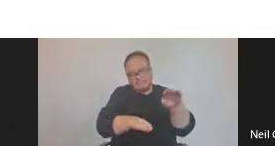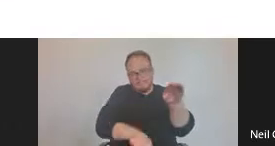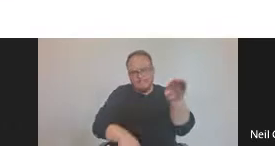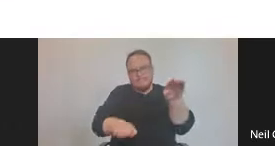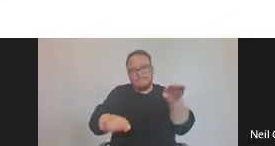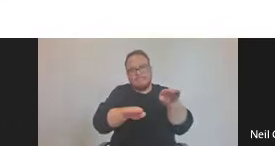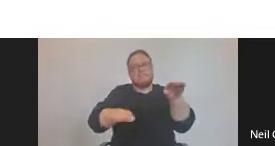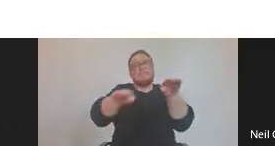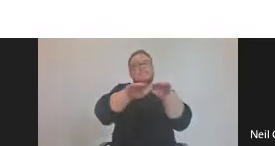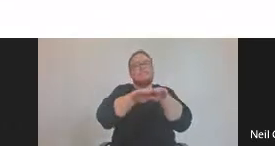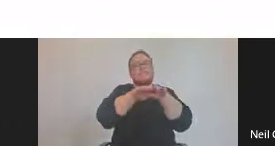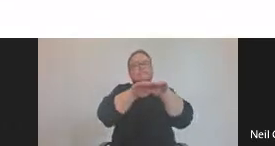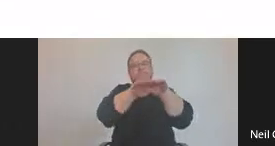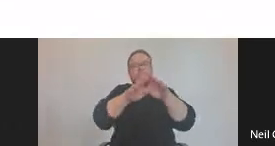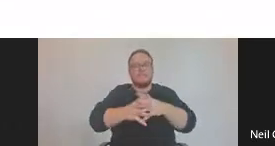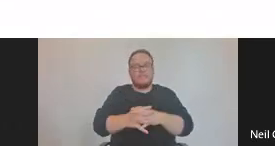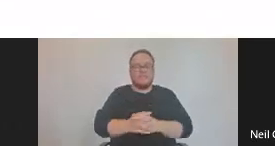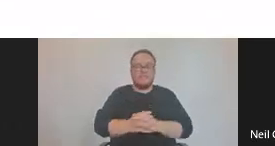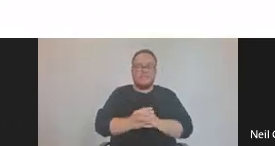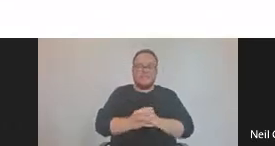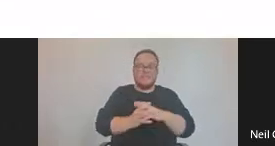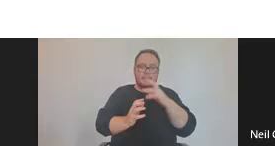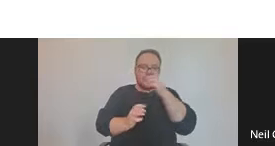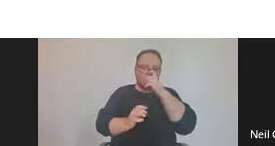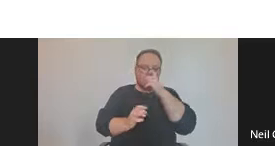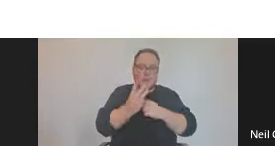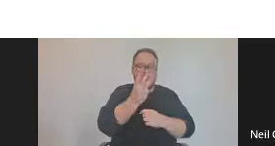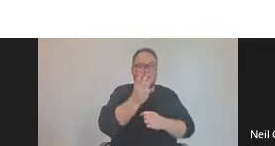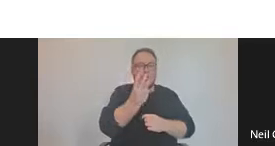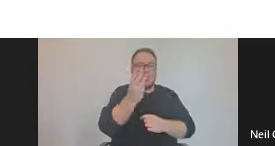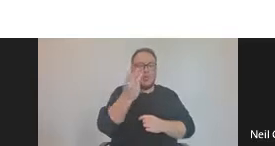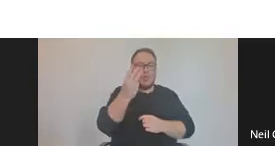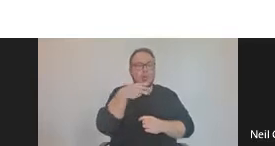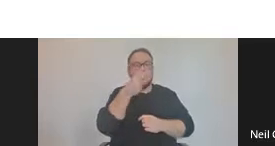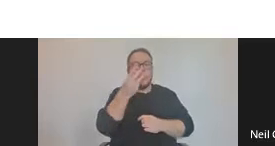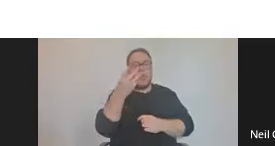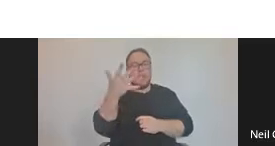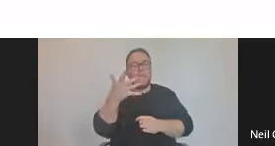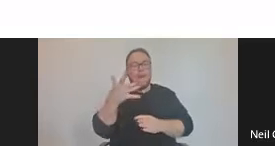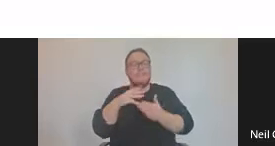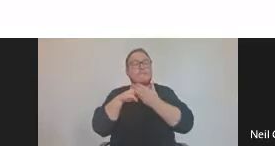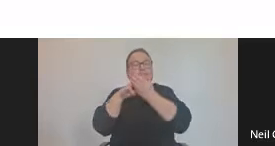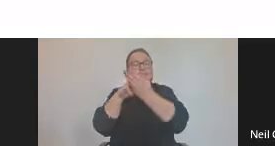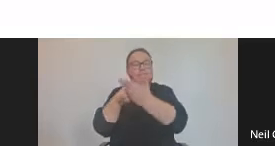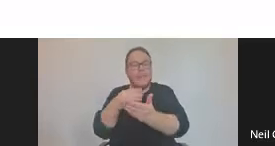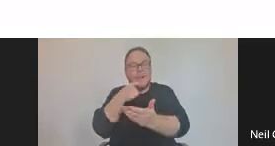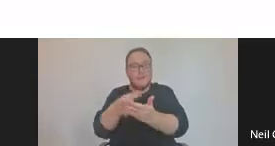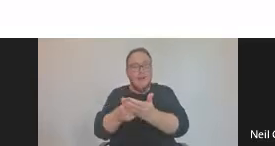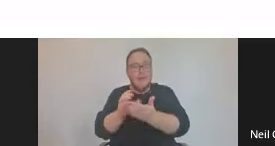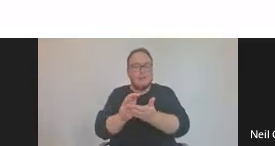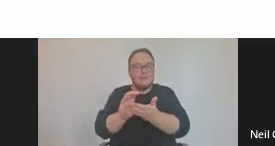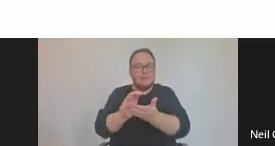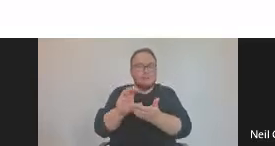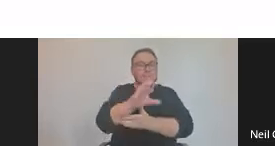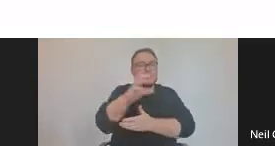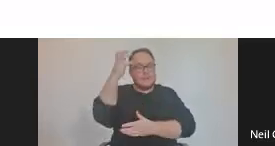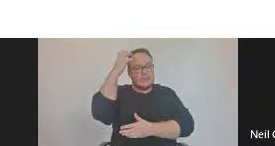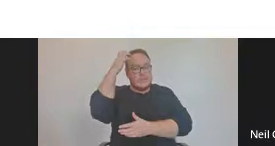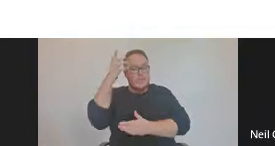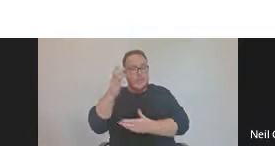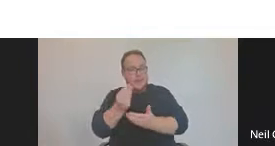I can't take credit for this, nor can the CCGs, but £335 million worth of government investment in business and communities. We've